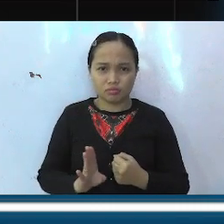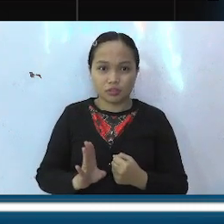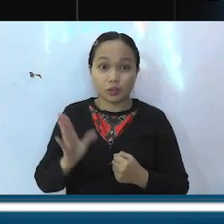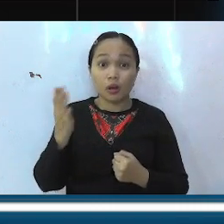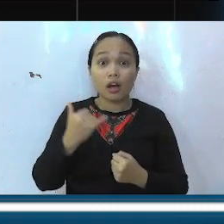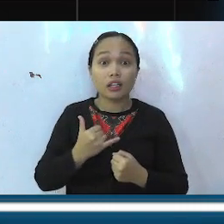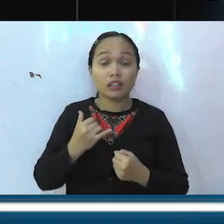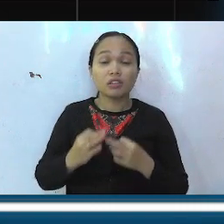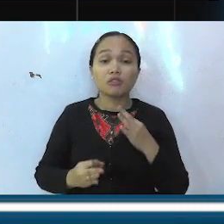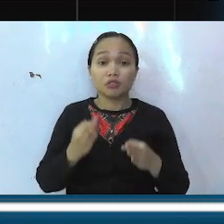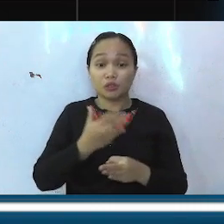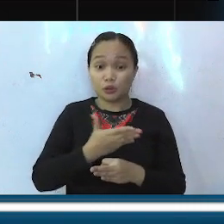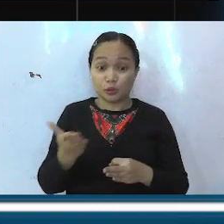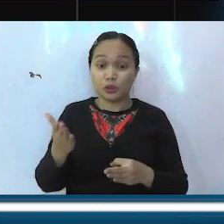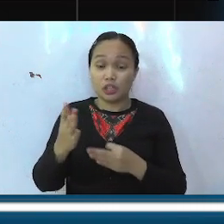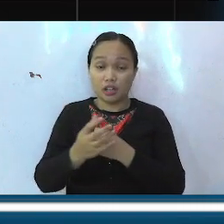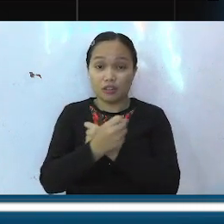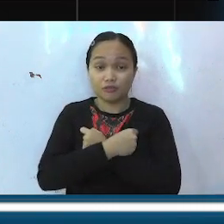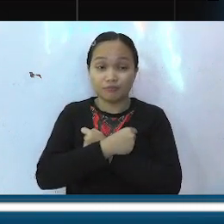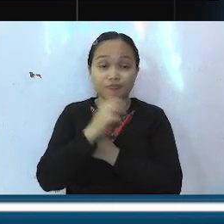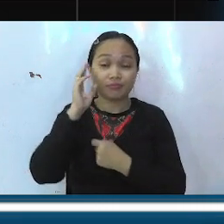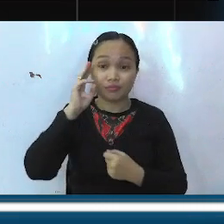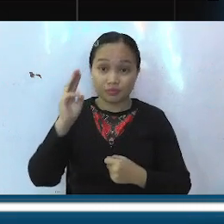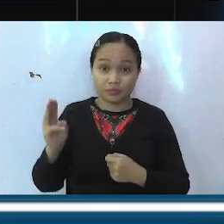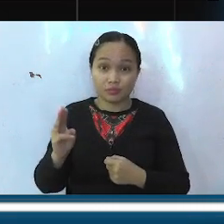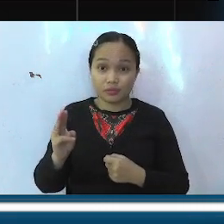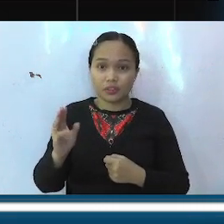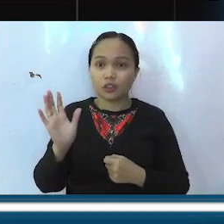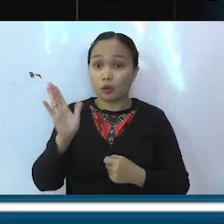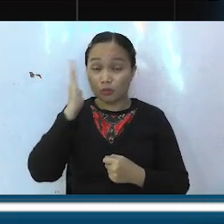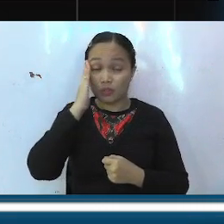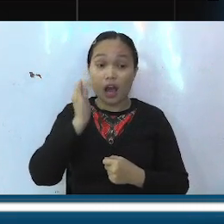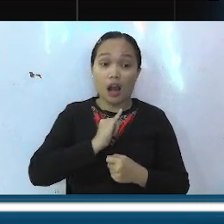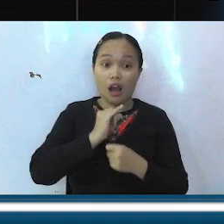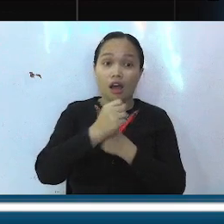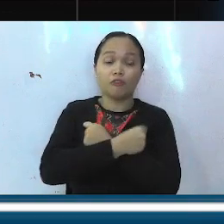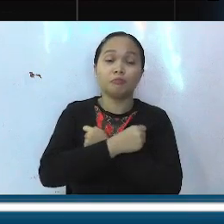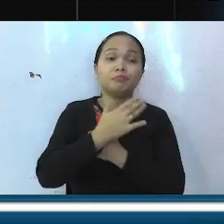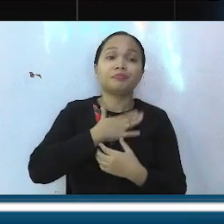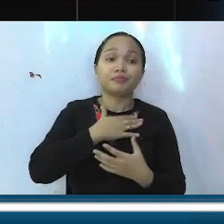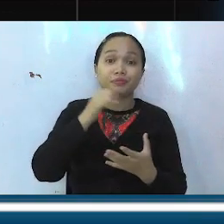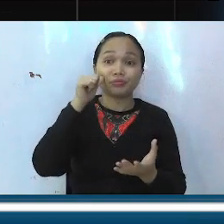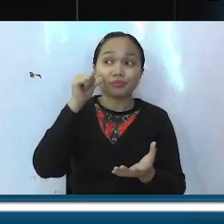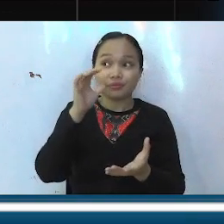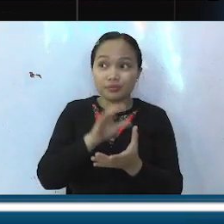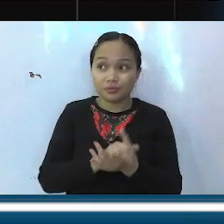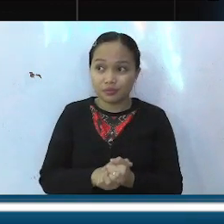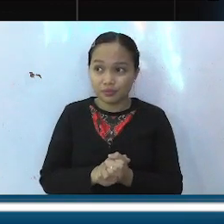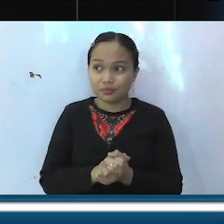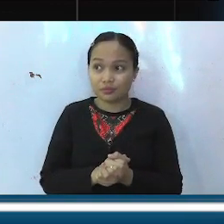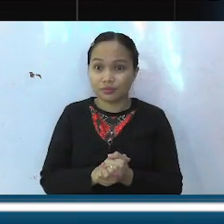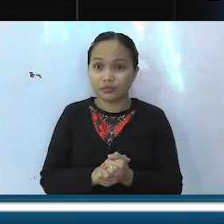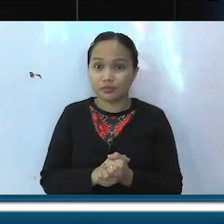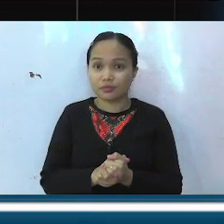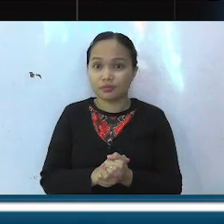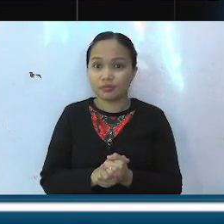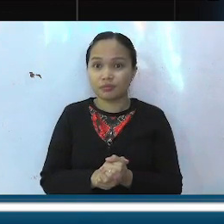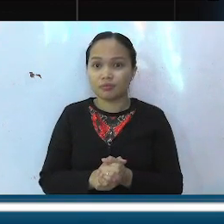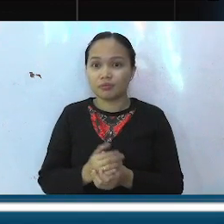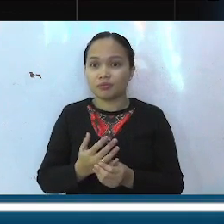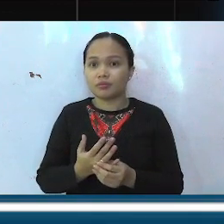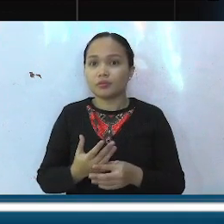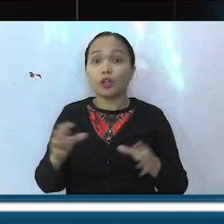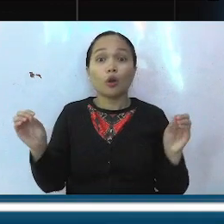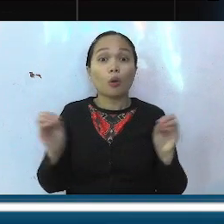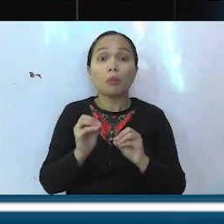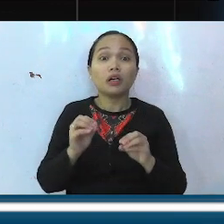Because if you love him, you know, I love my wife. I love my wife. Amen. You know, I'd rather look at nobody in